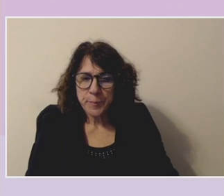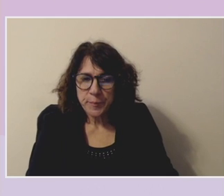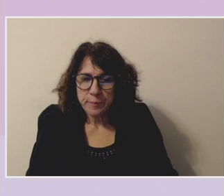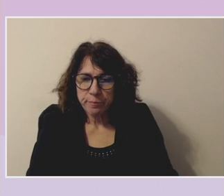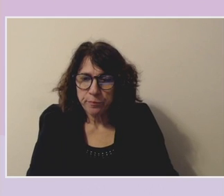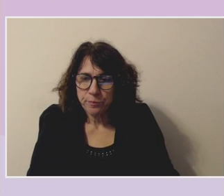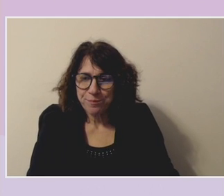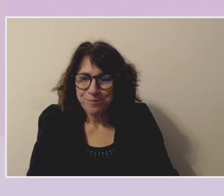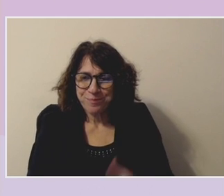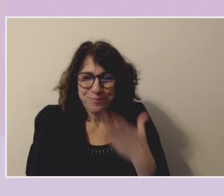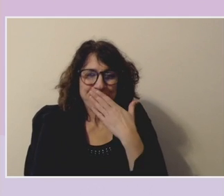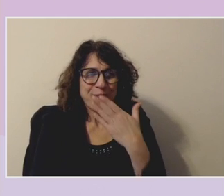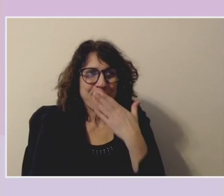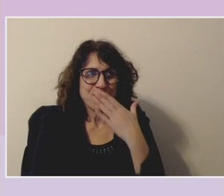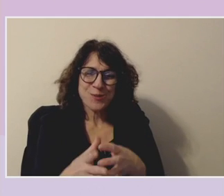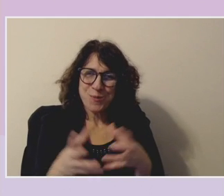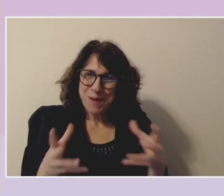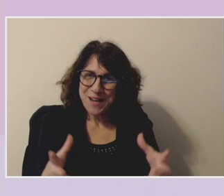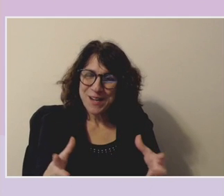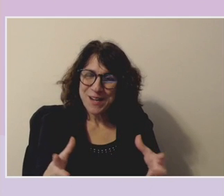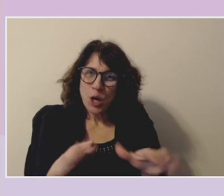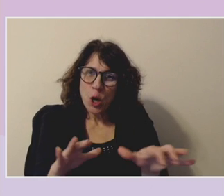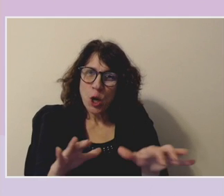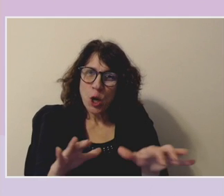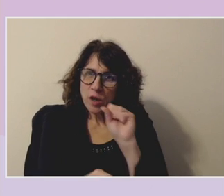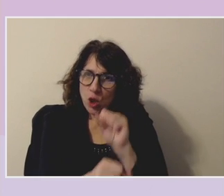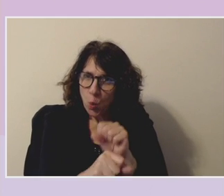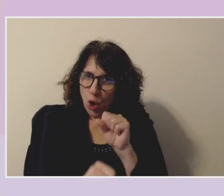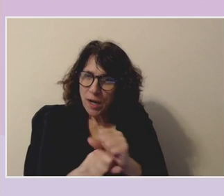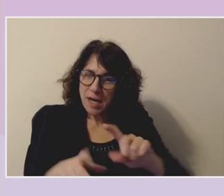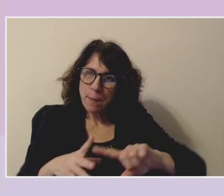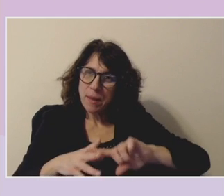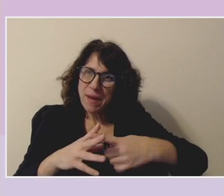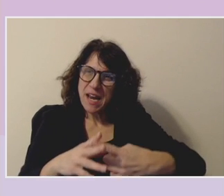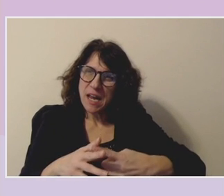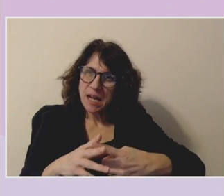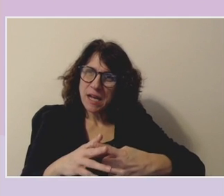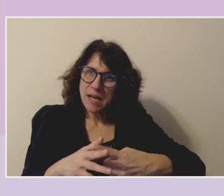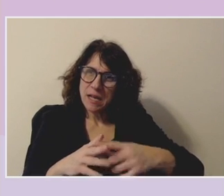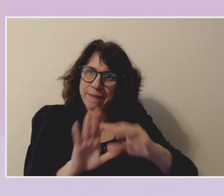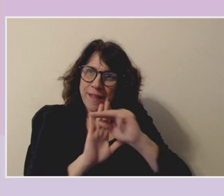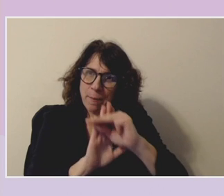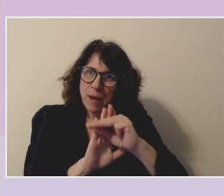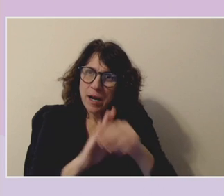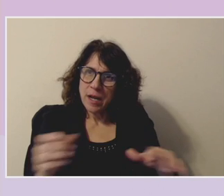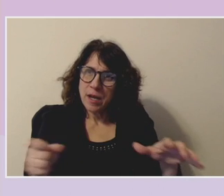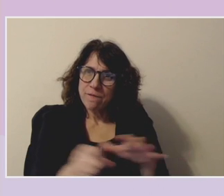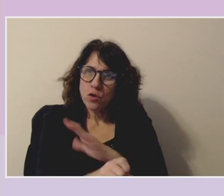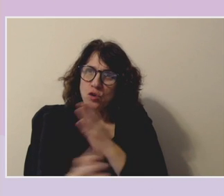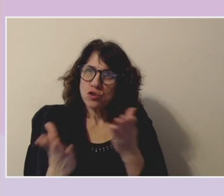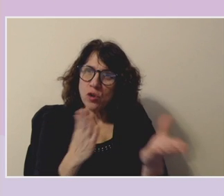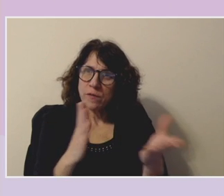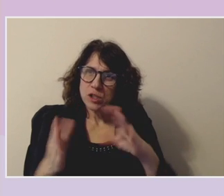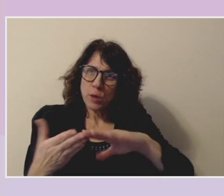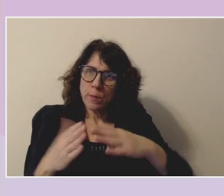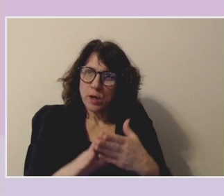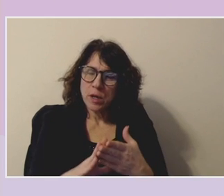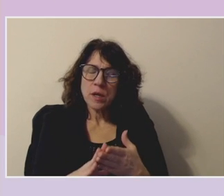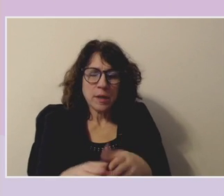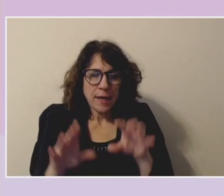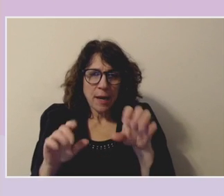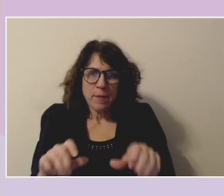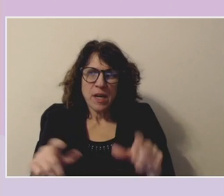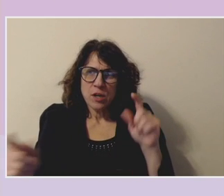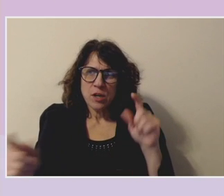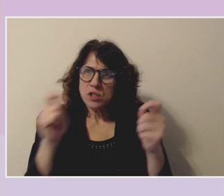Thank you so much. Doing this work and implementing a model like a full service community schools can be transformative, but